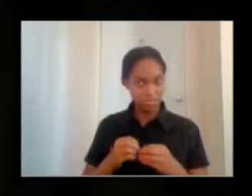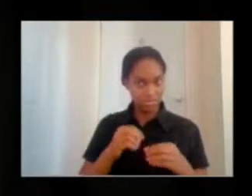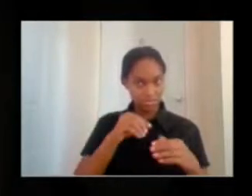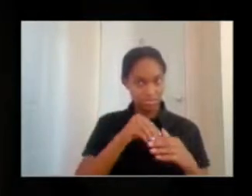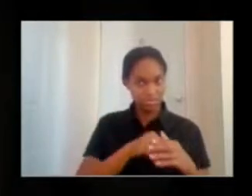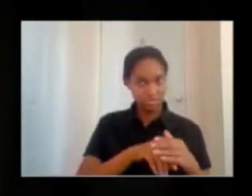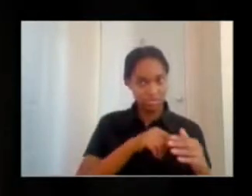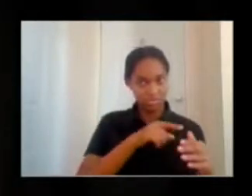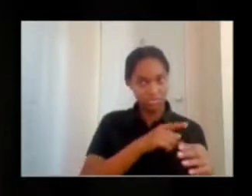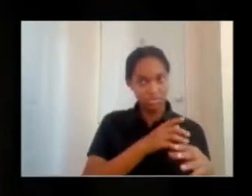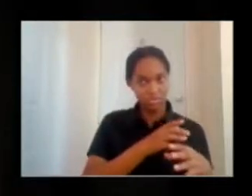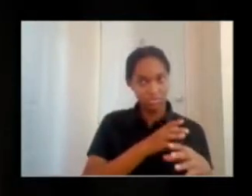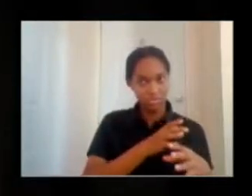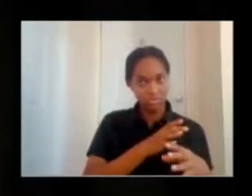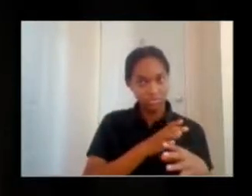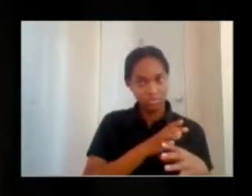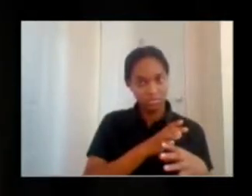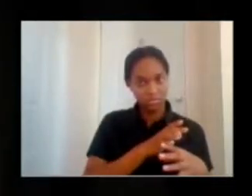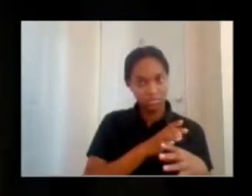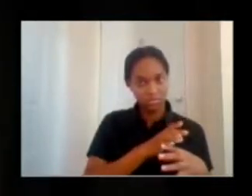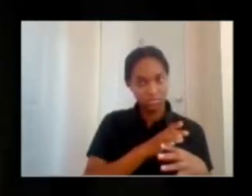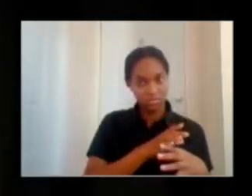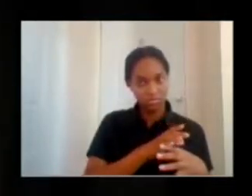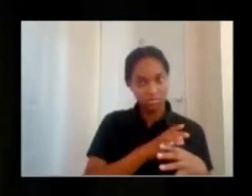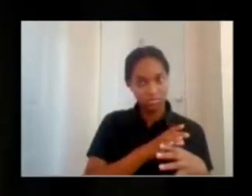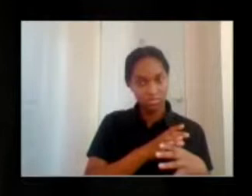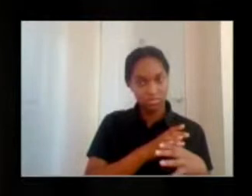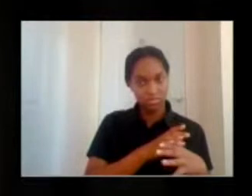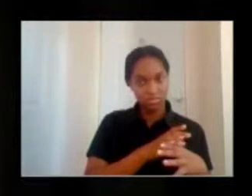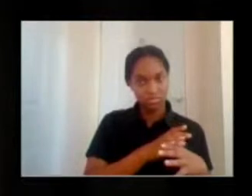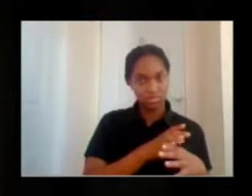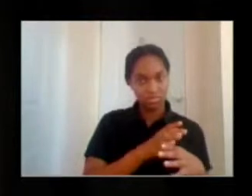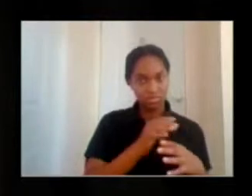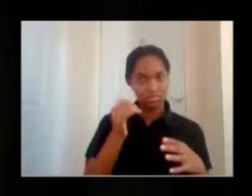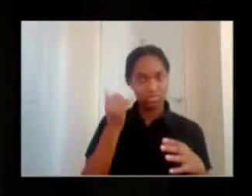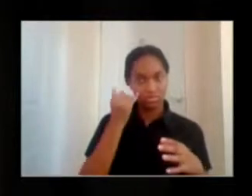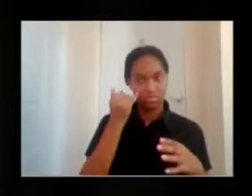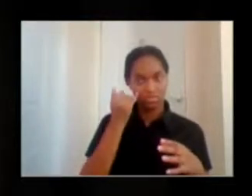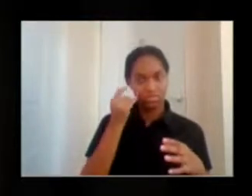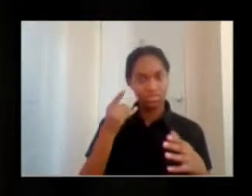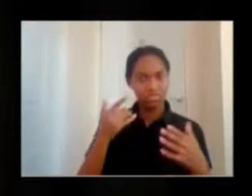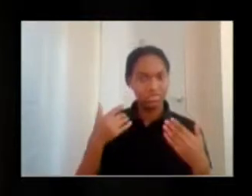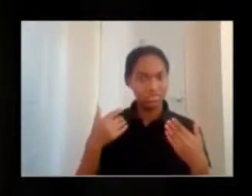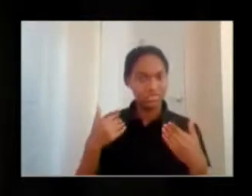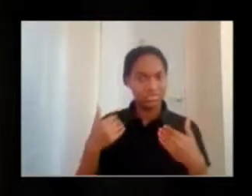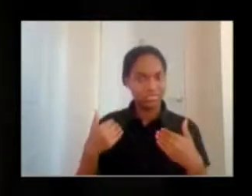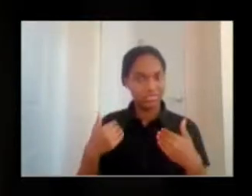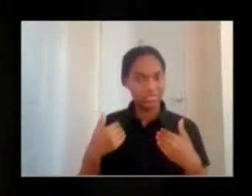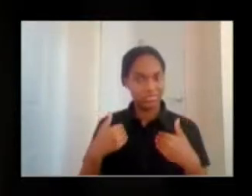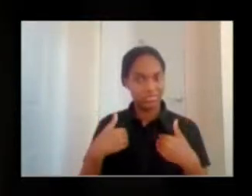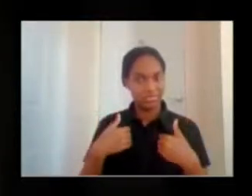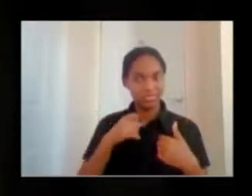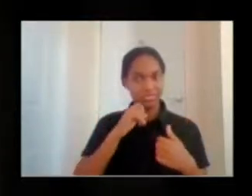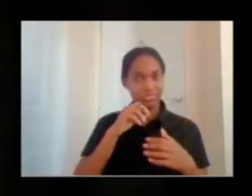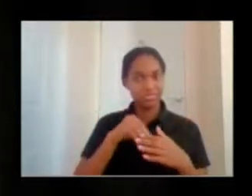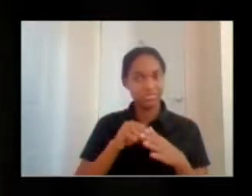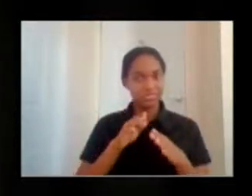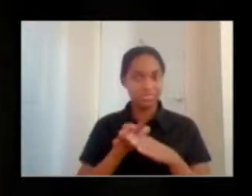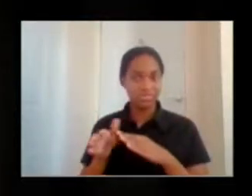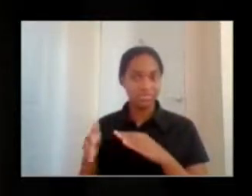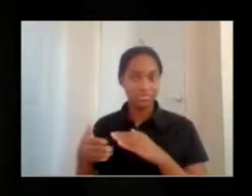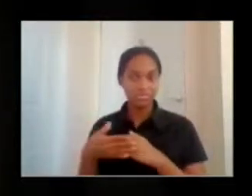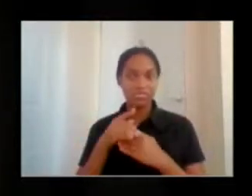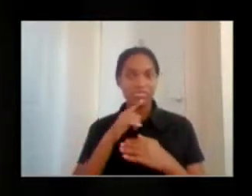concise list of the features Jamaicans really wants to have, or Jamaicans really wants